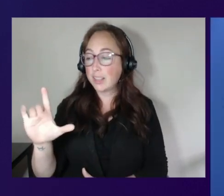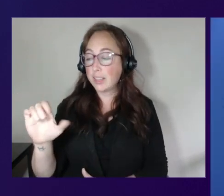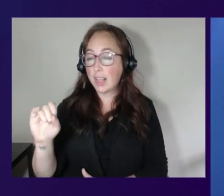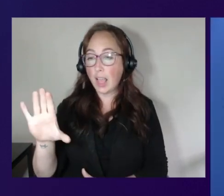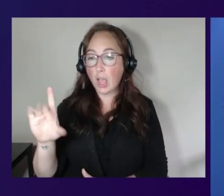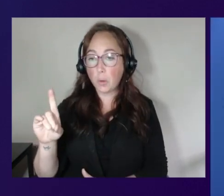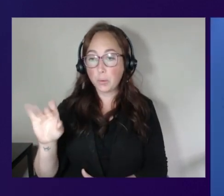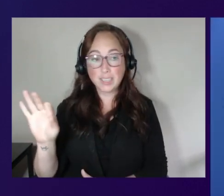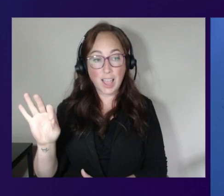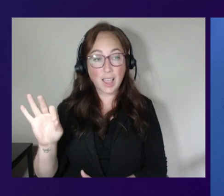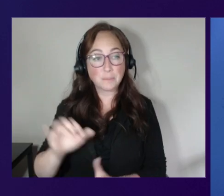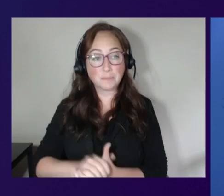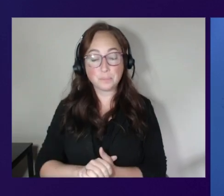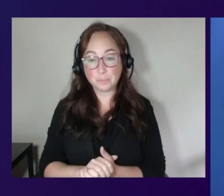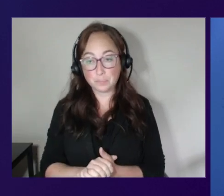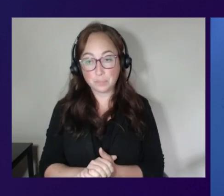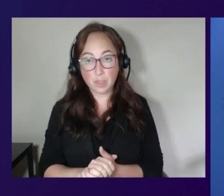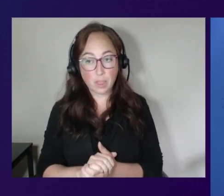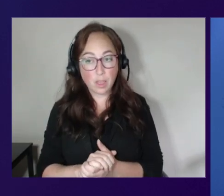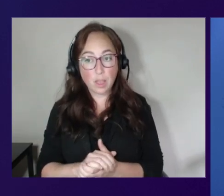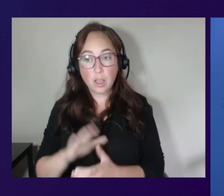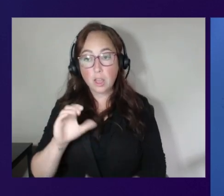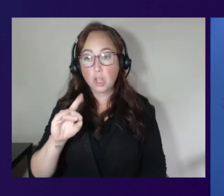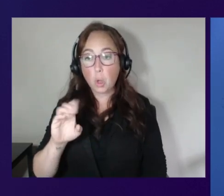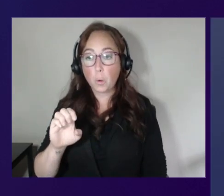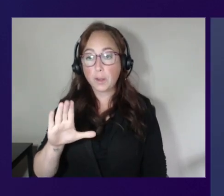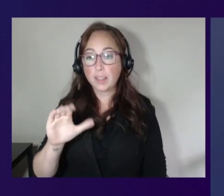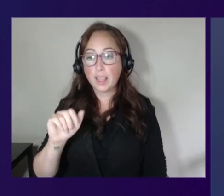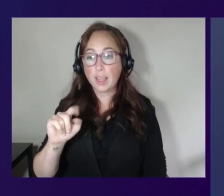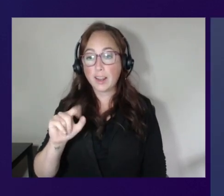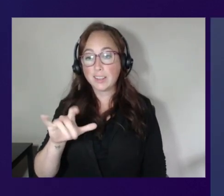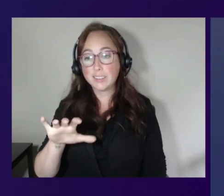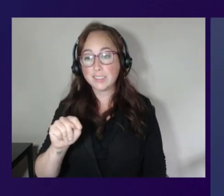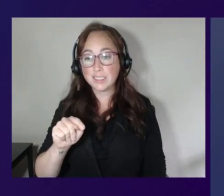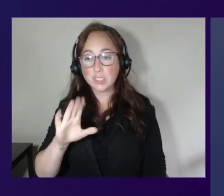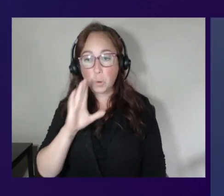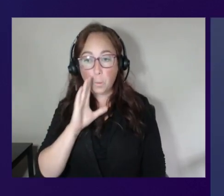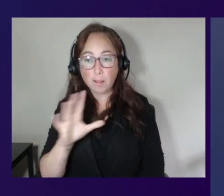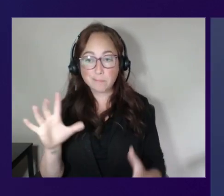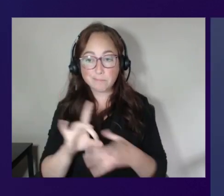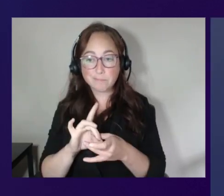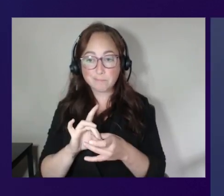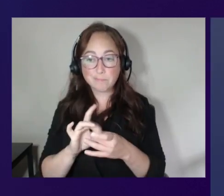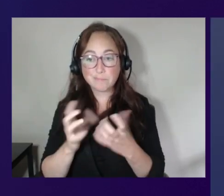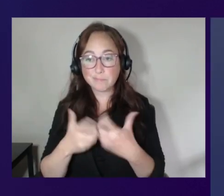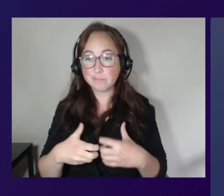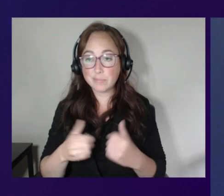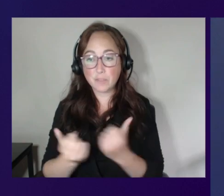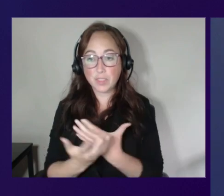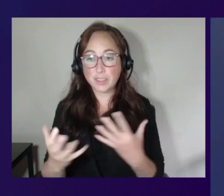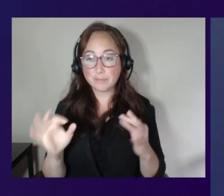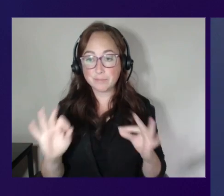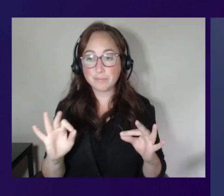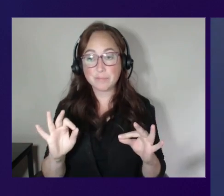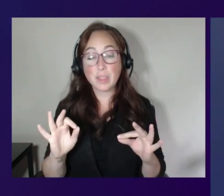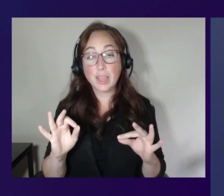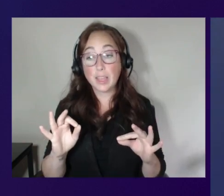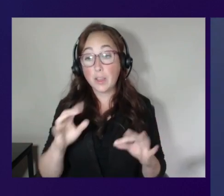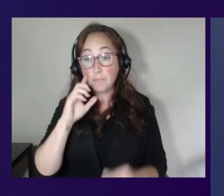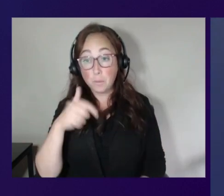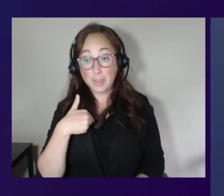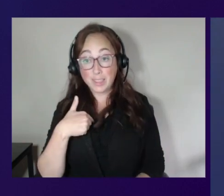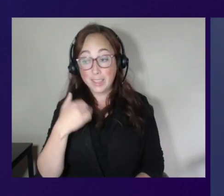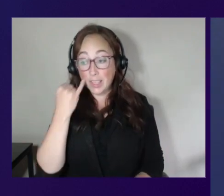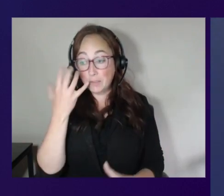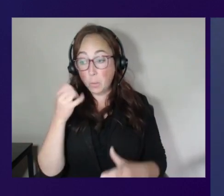Code Catalyst kind of ties all this together very nicely. Right. So, that to me, right? Like if I want to access my whole